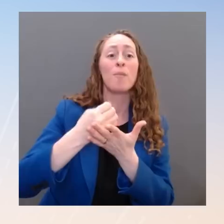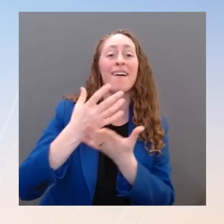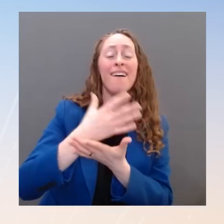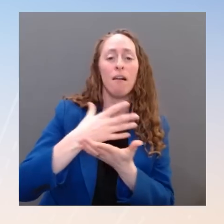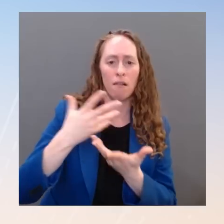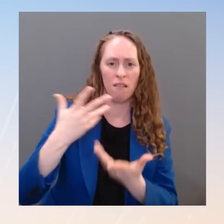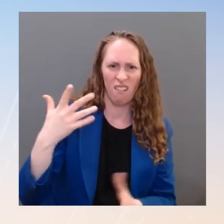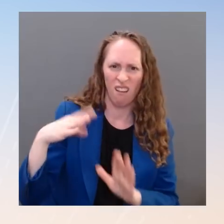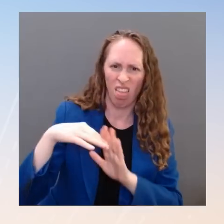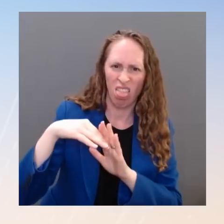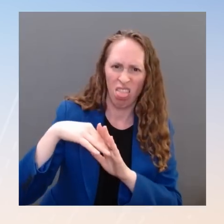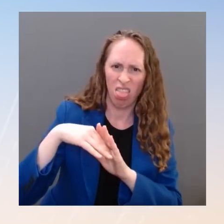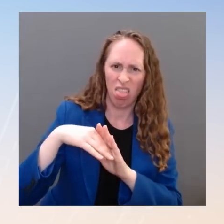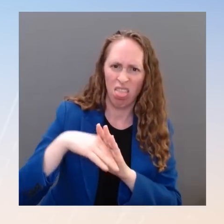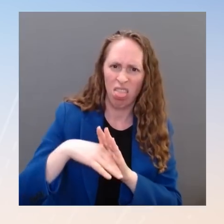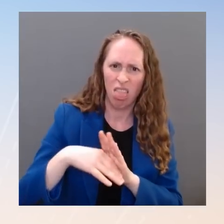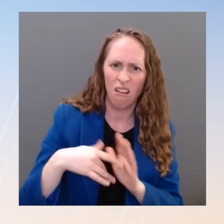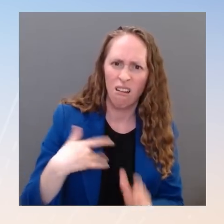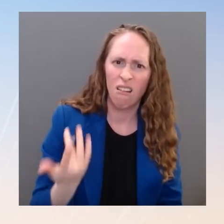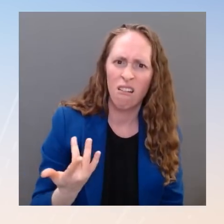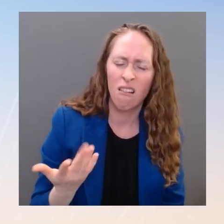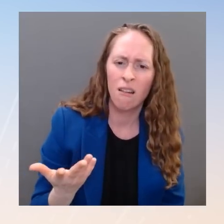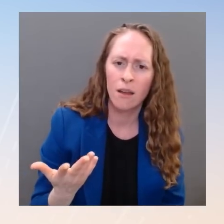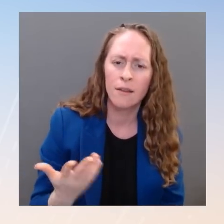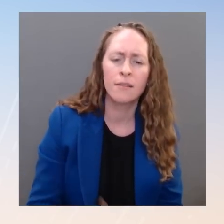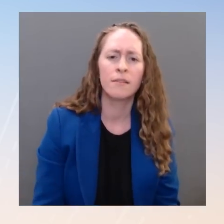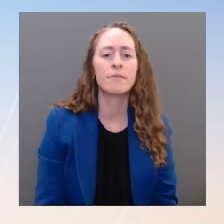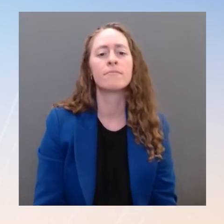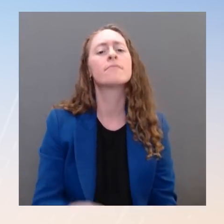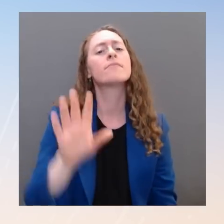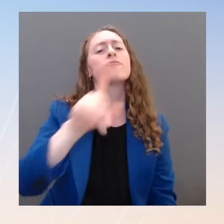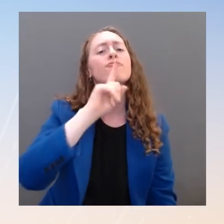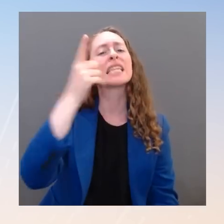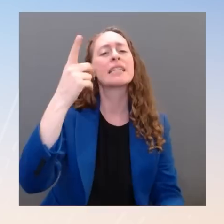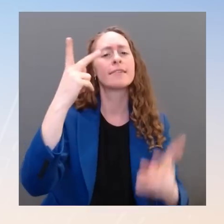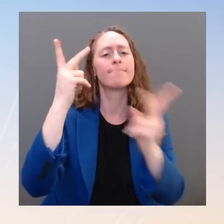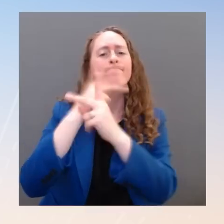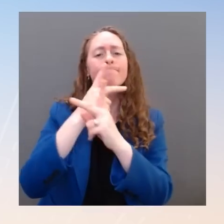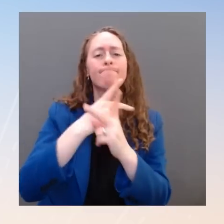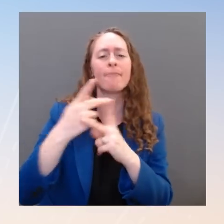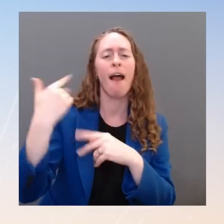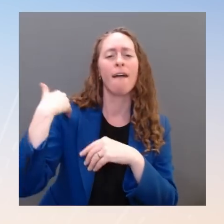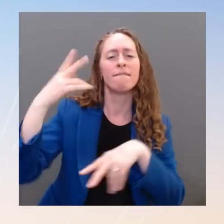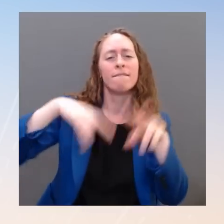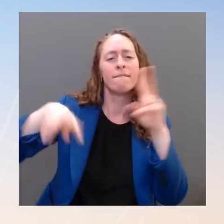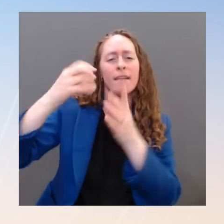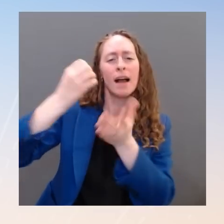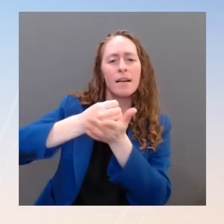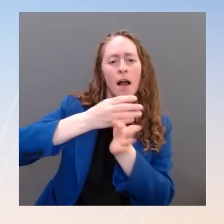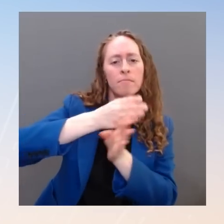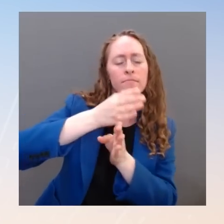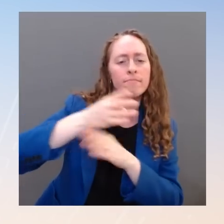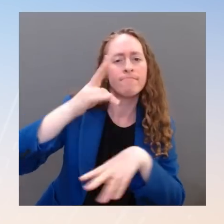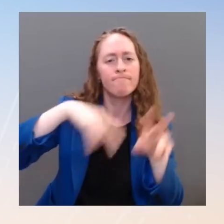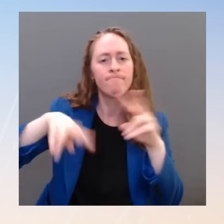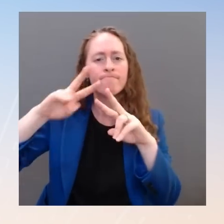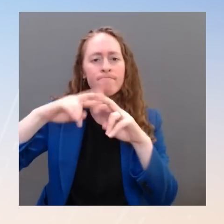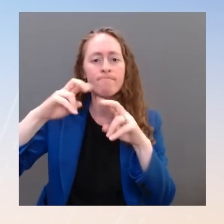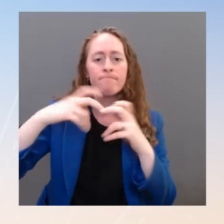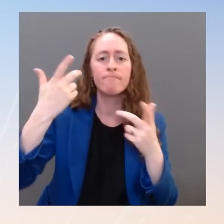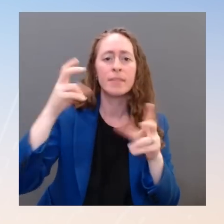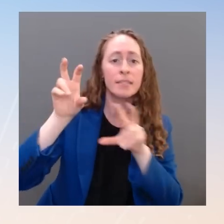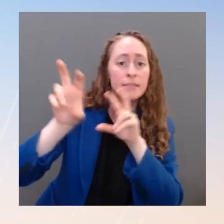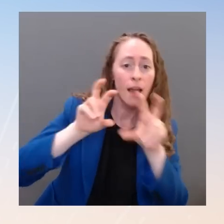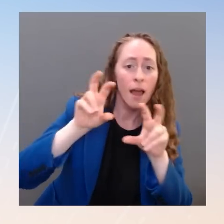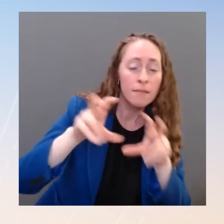data: consumption, investment, inventory, and exports. On a number of these data